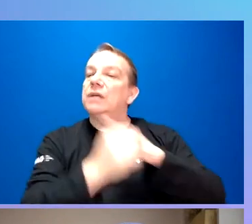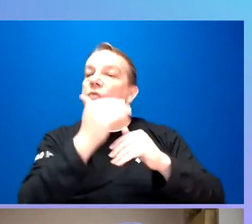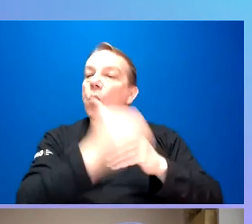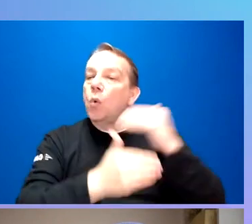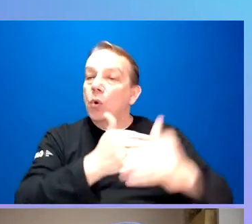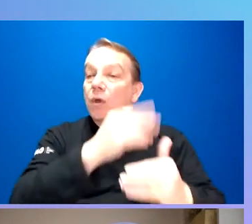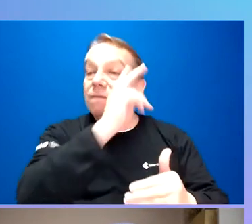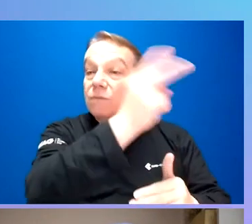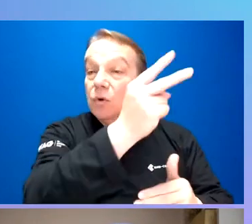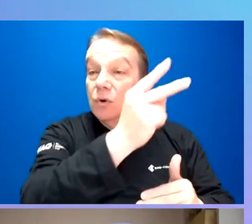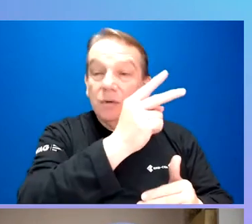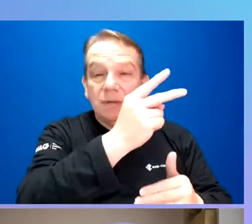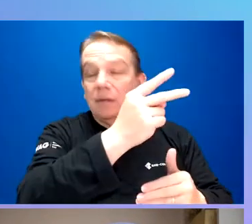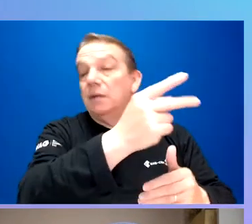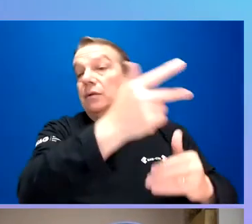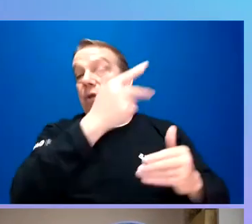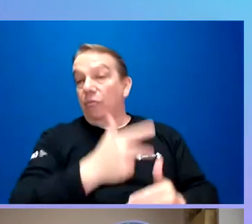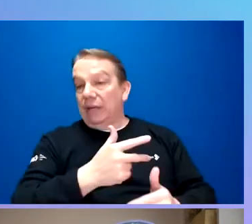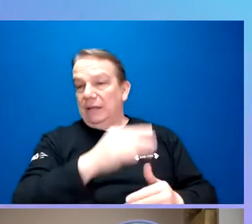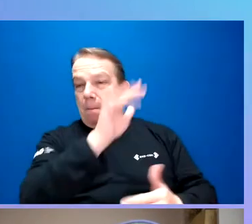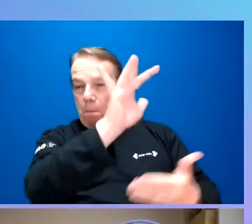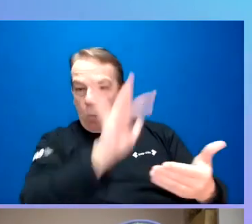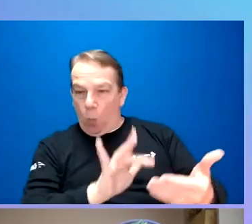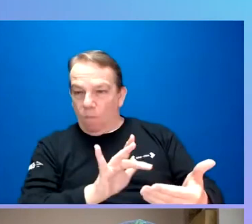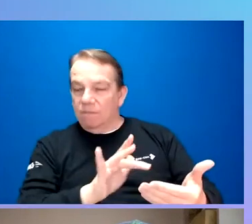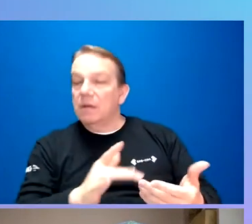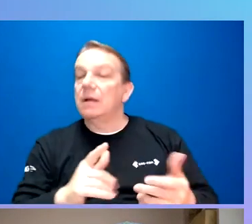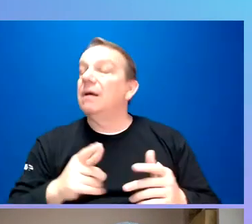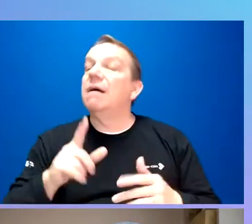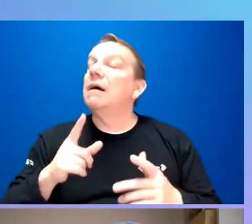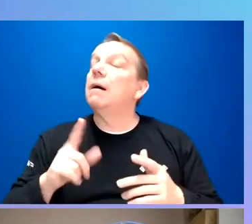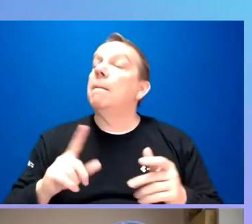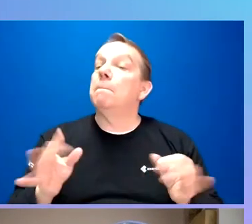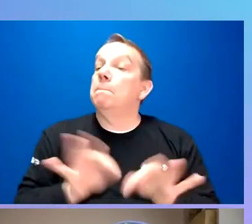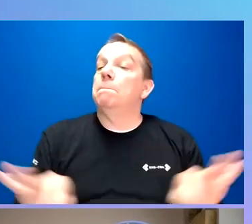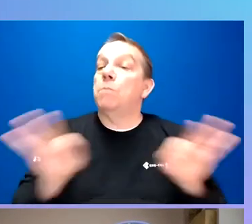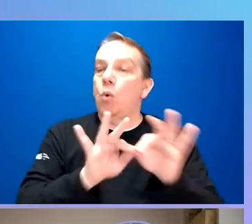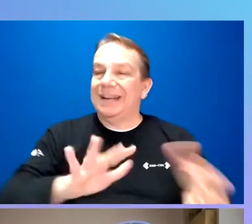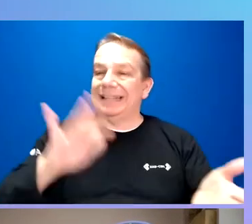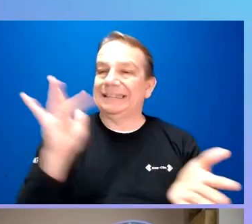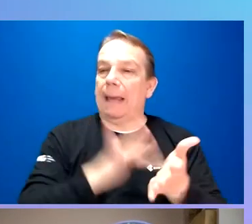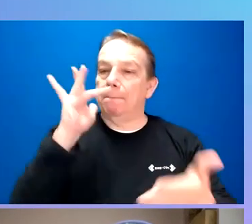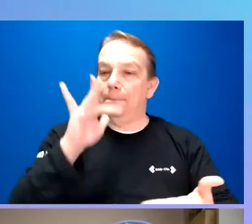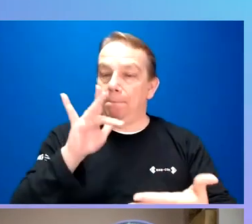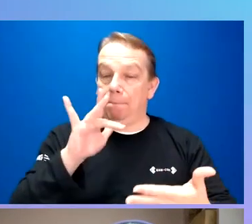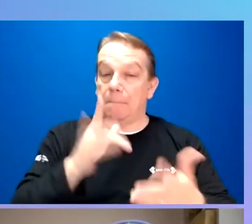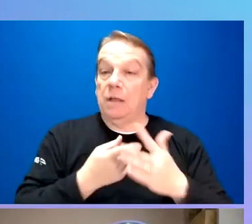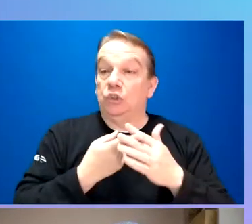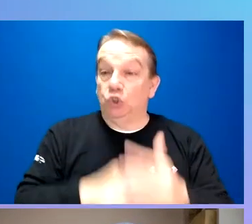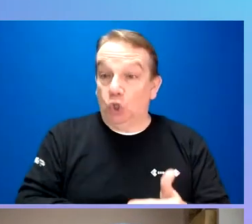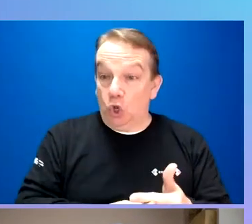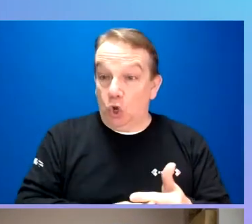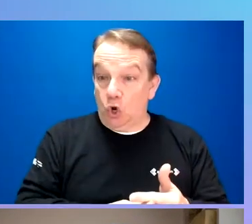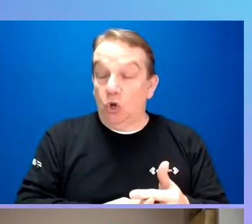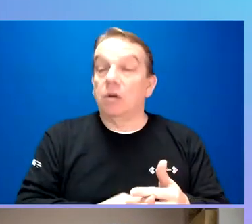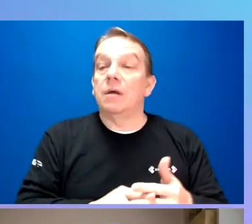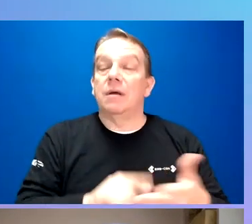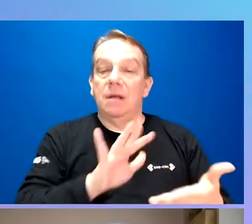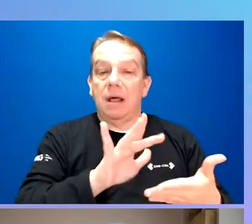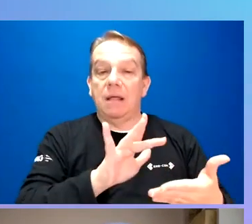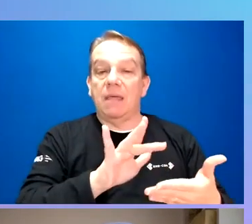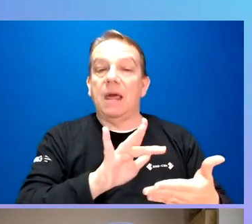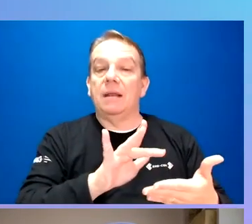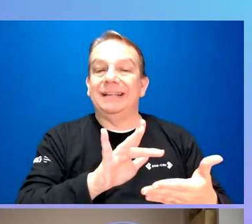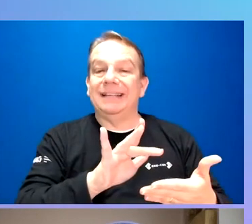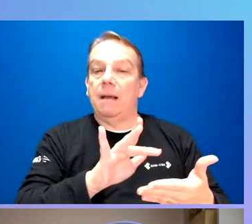4 actions. You have to tap to establish the starting point, and then you press and hold and maintain that contact while